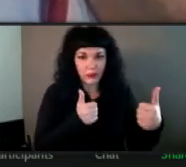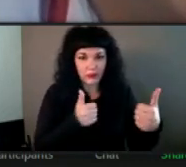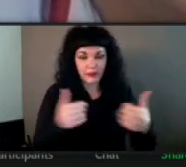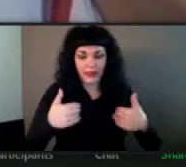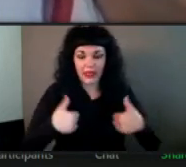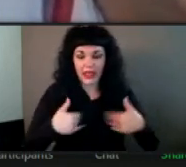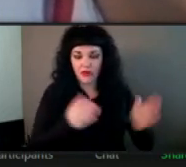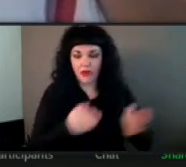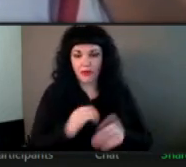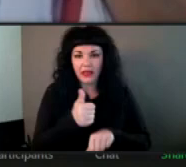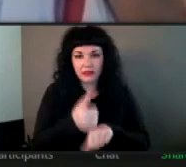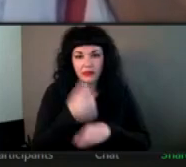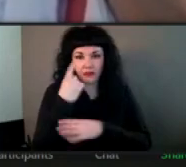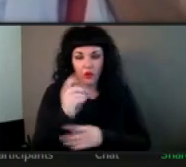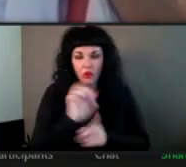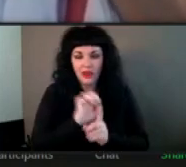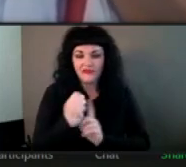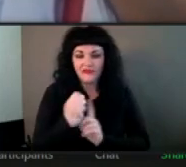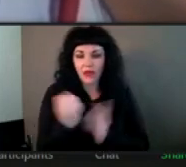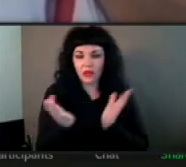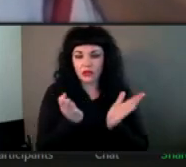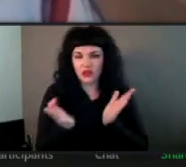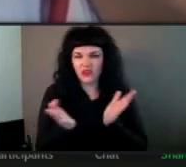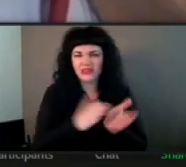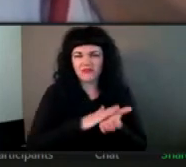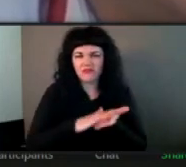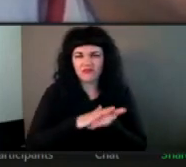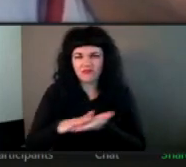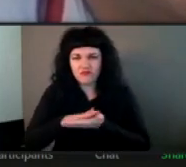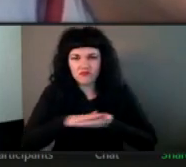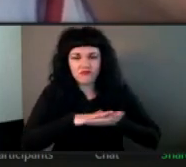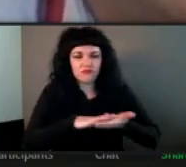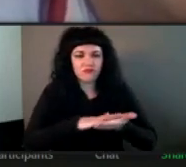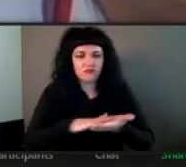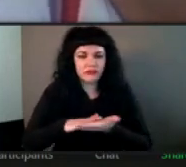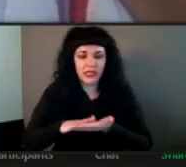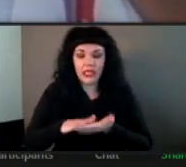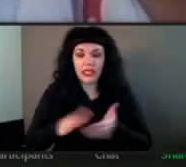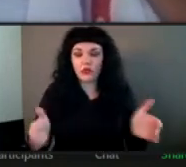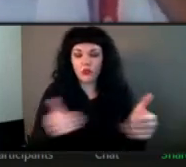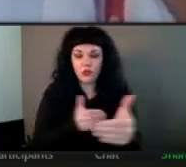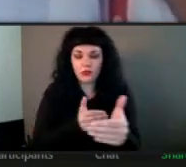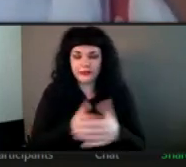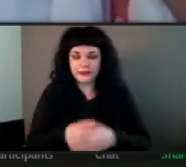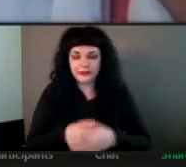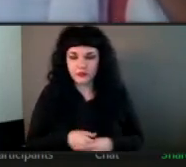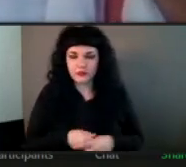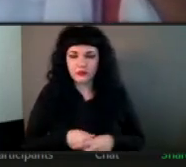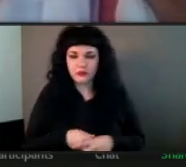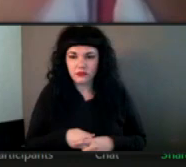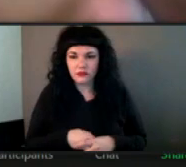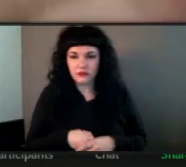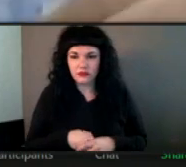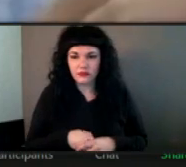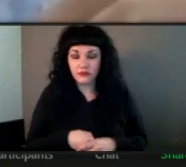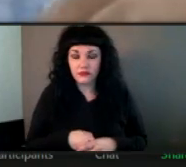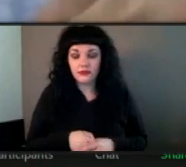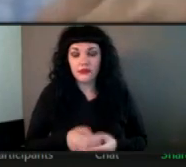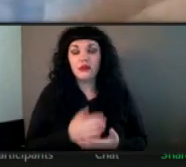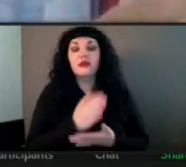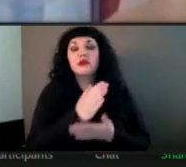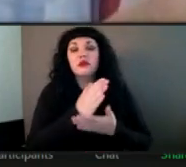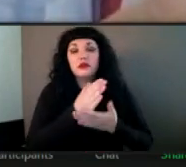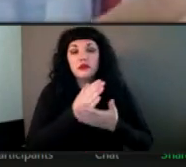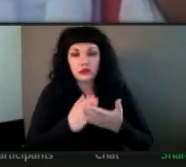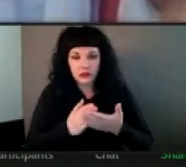services, being able to clean the rooms, either because some schools were talking about having an A session